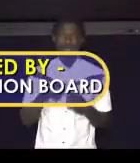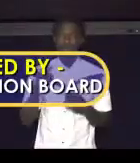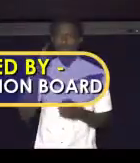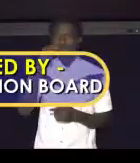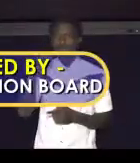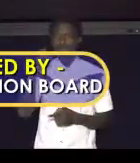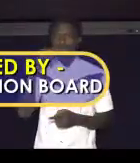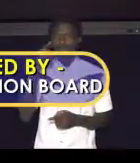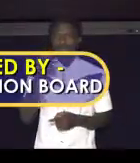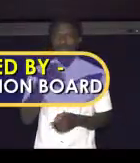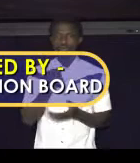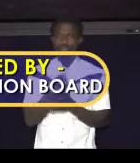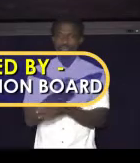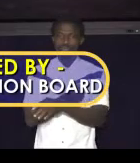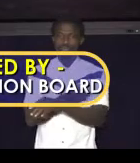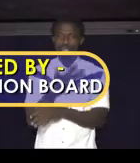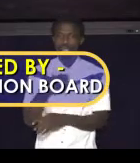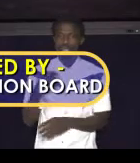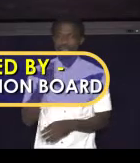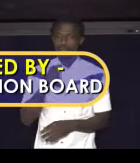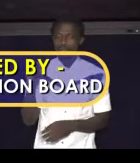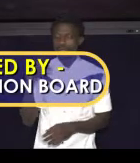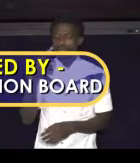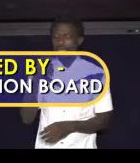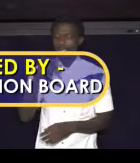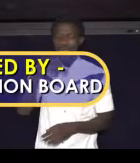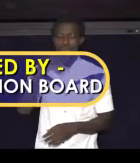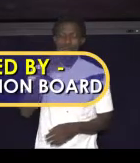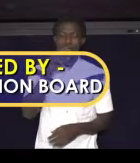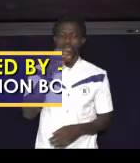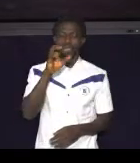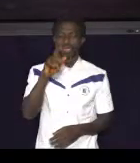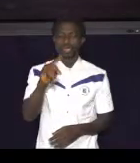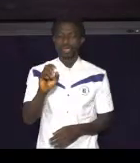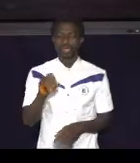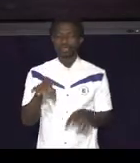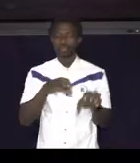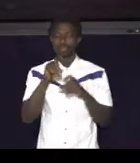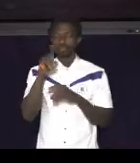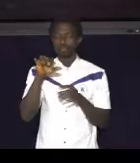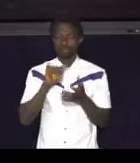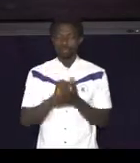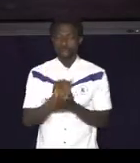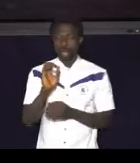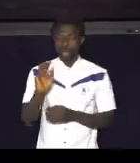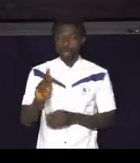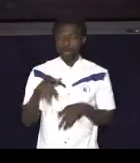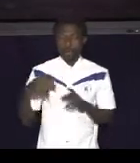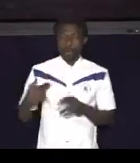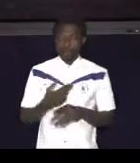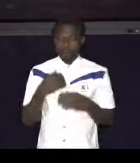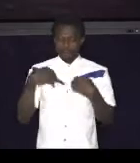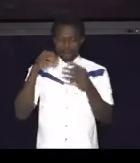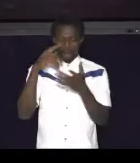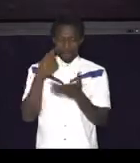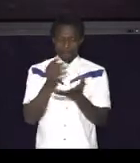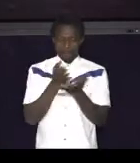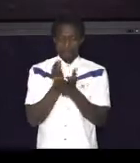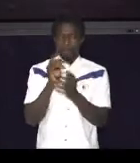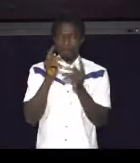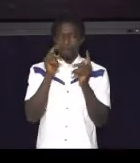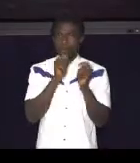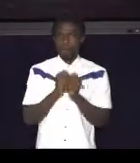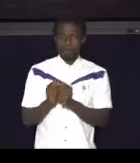the subject and underline the predicate. Did you do that? Okay, let's have the correction together.